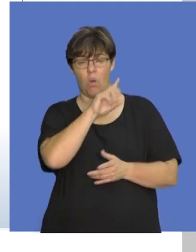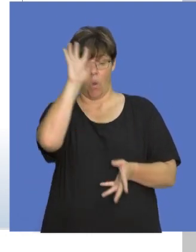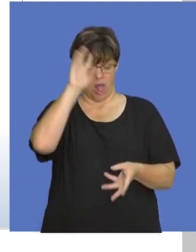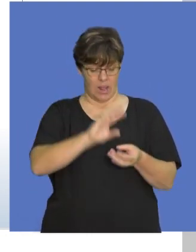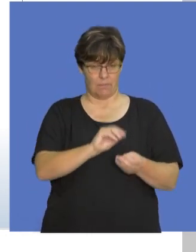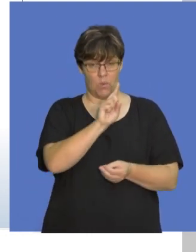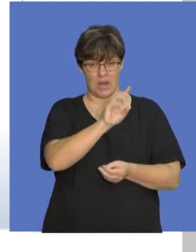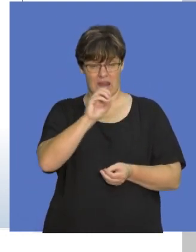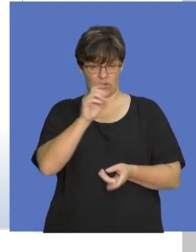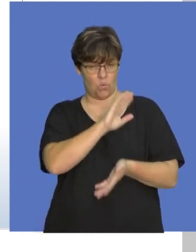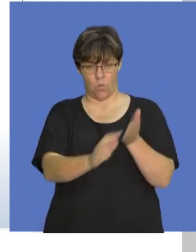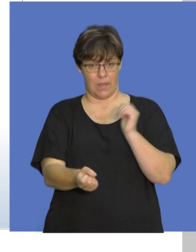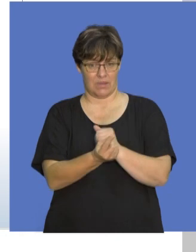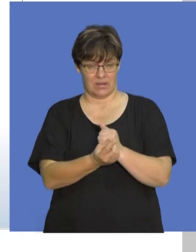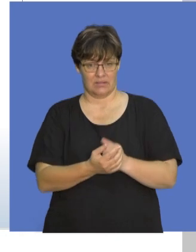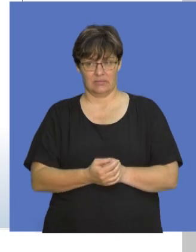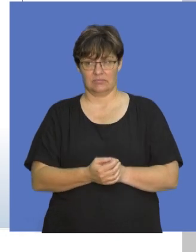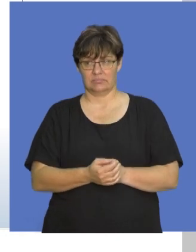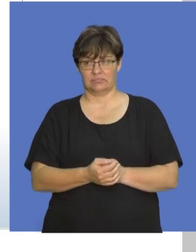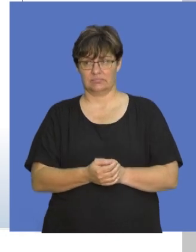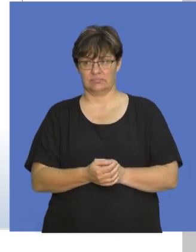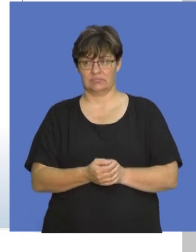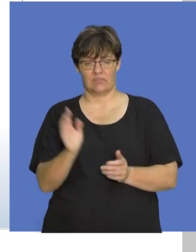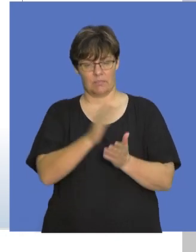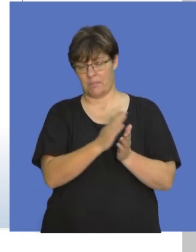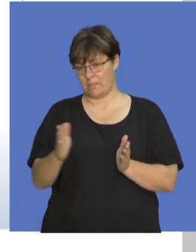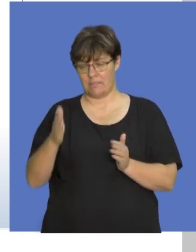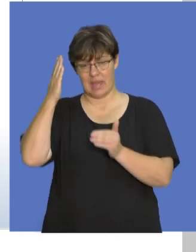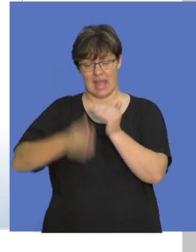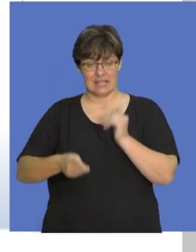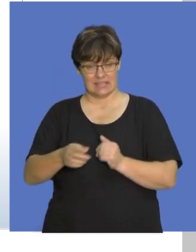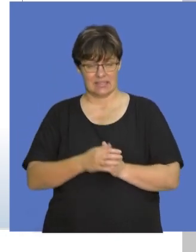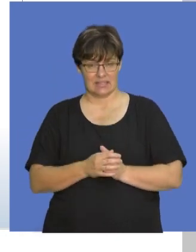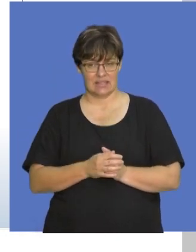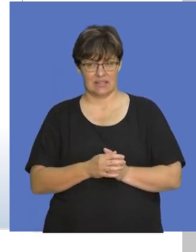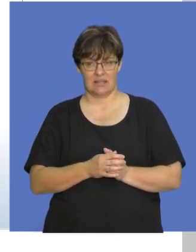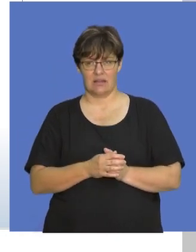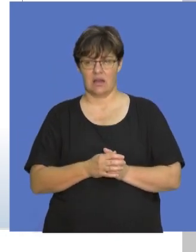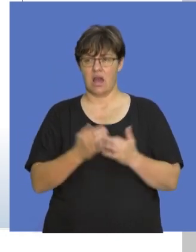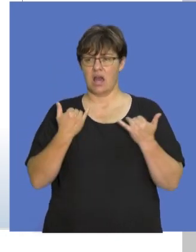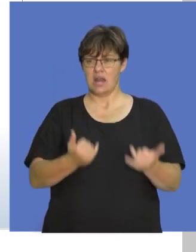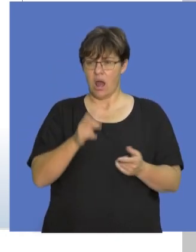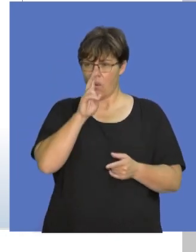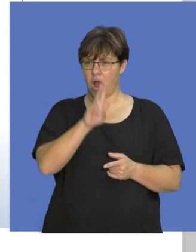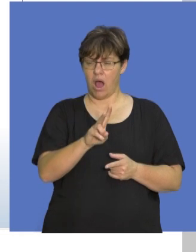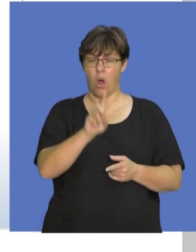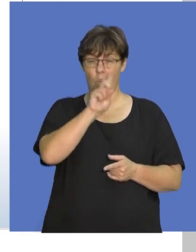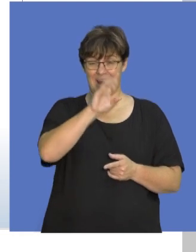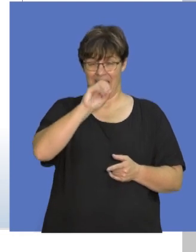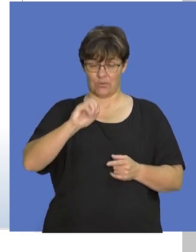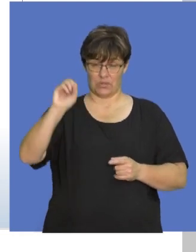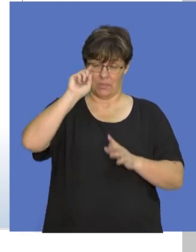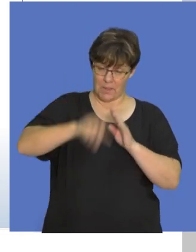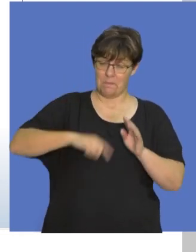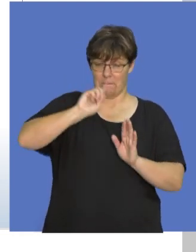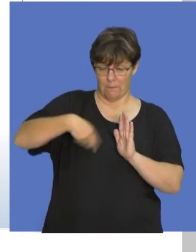let's see in 100 spins what will happen. So I'm going to let it spin, and I'm going to say let it skip to the end. And now it's